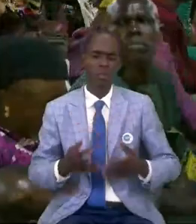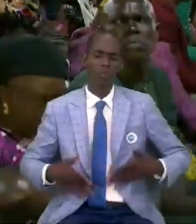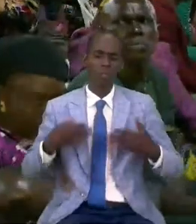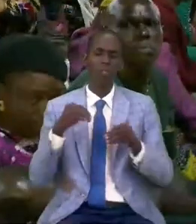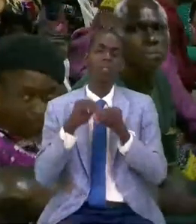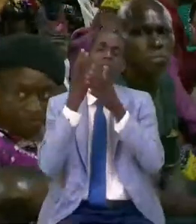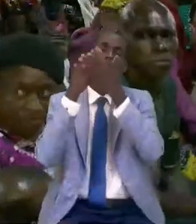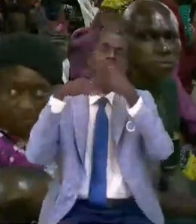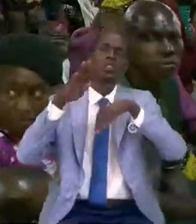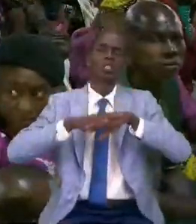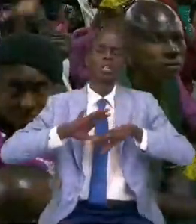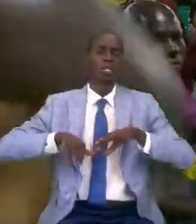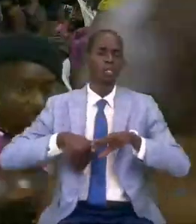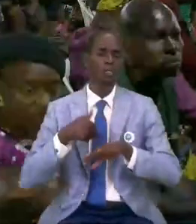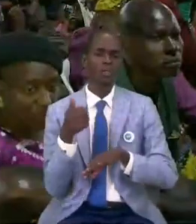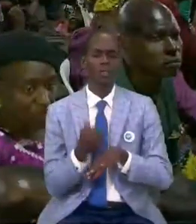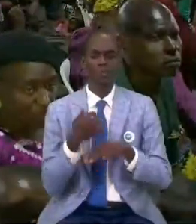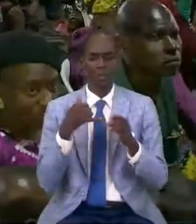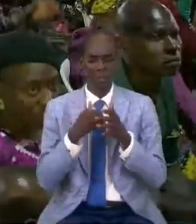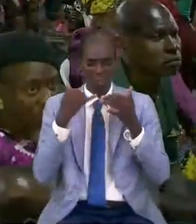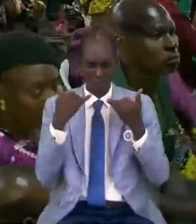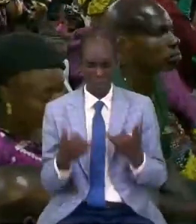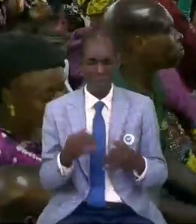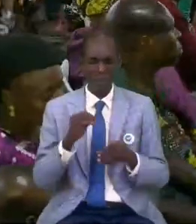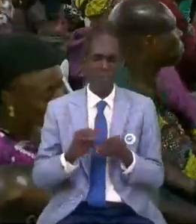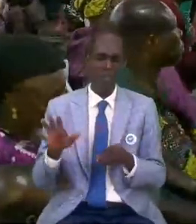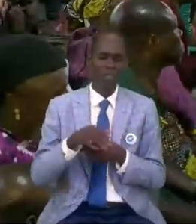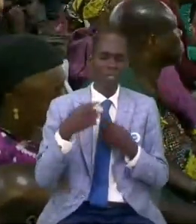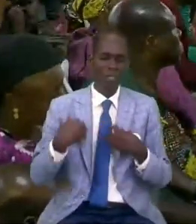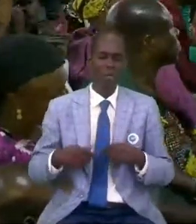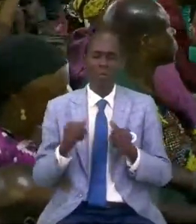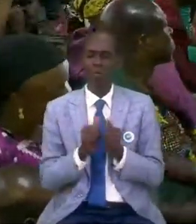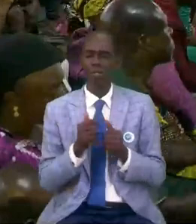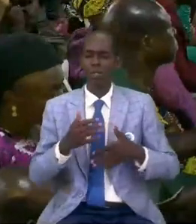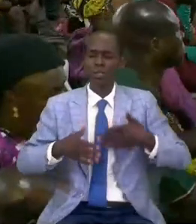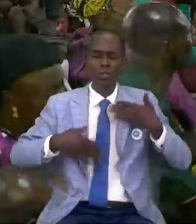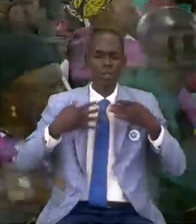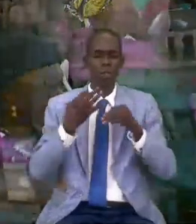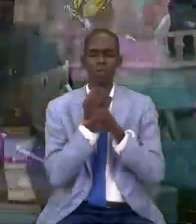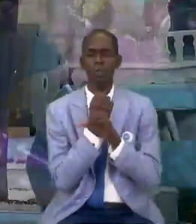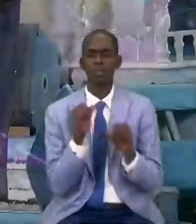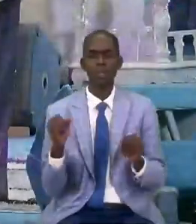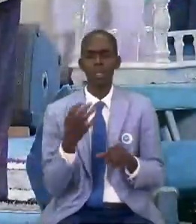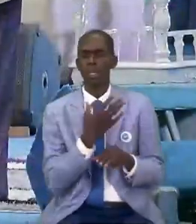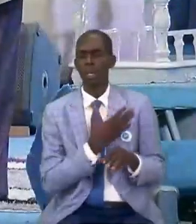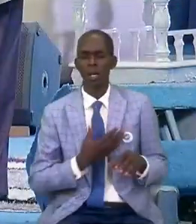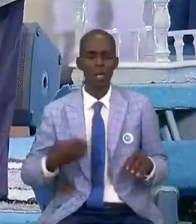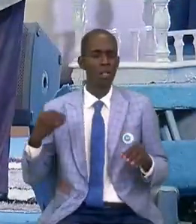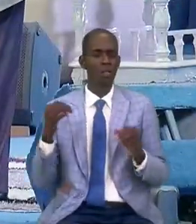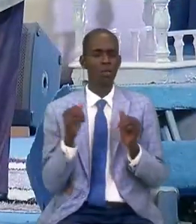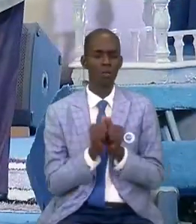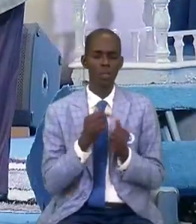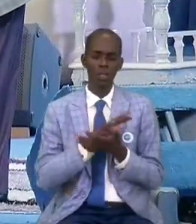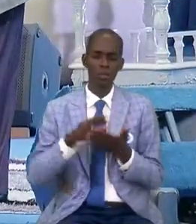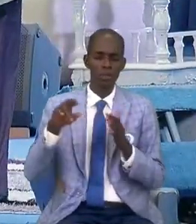the joy of salvation, and with righteousness and peace coming with salvation now in